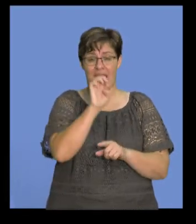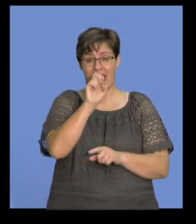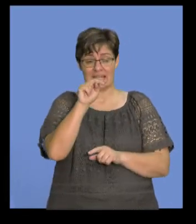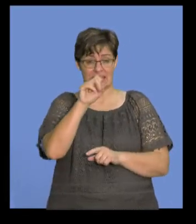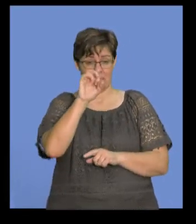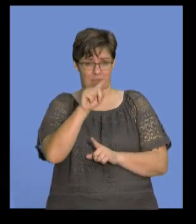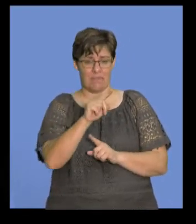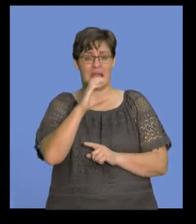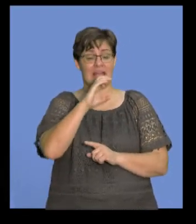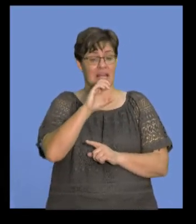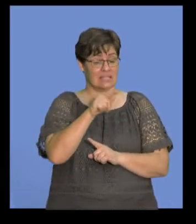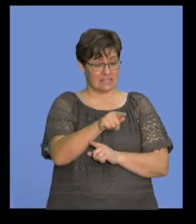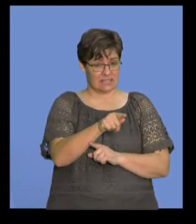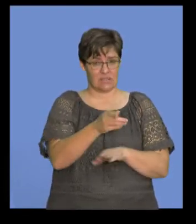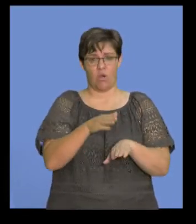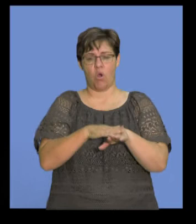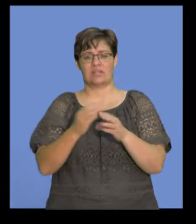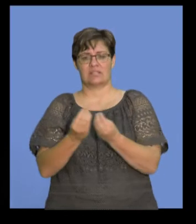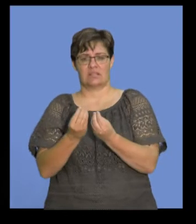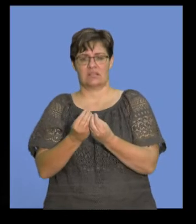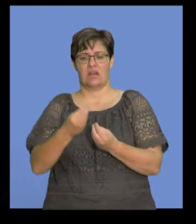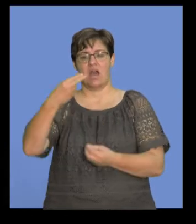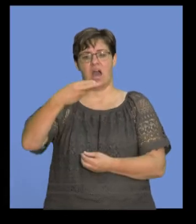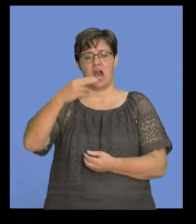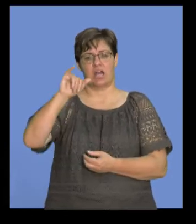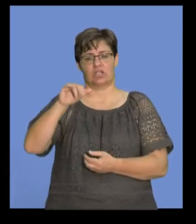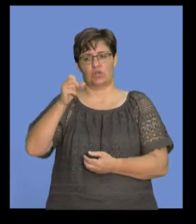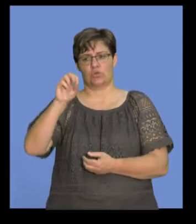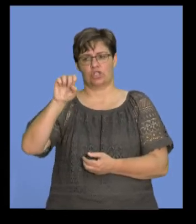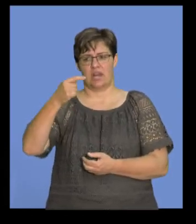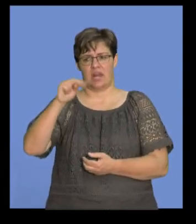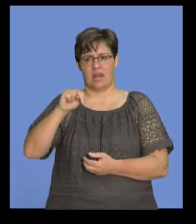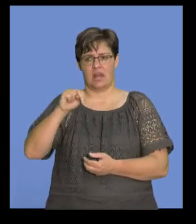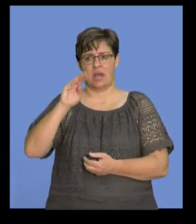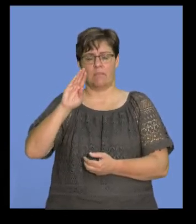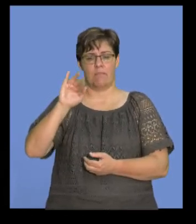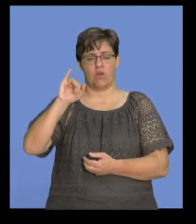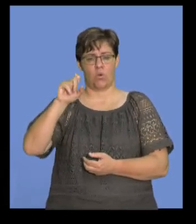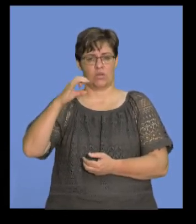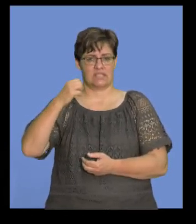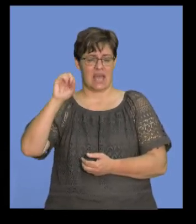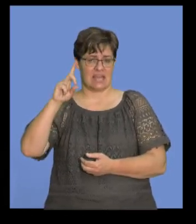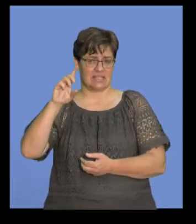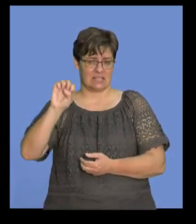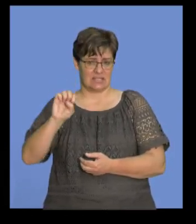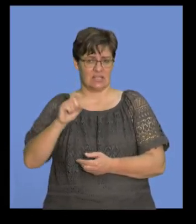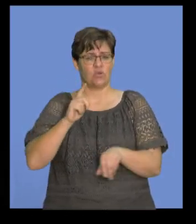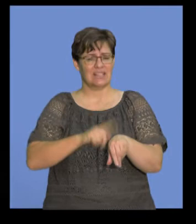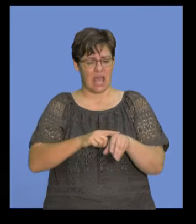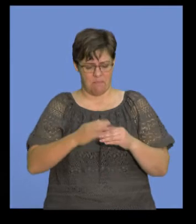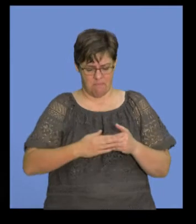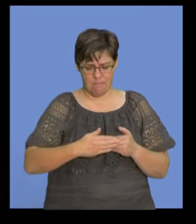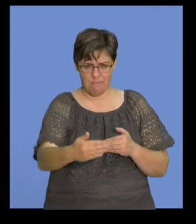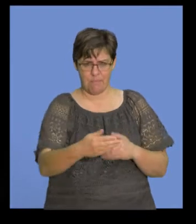of an enzyme, which is catalase, on a substance called hydrogen peroxide, and that is measured over a period of time